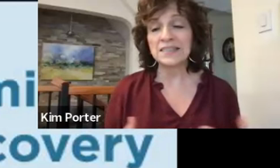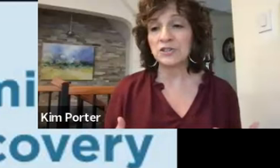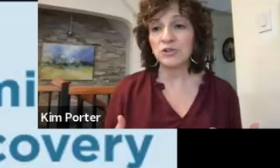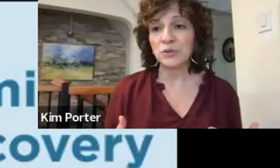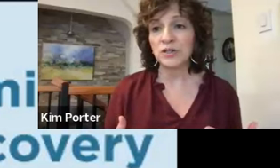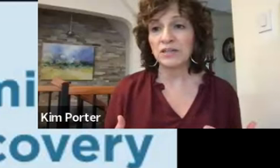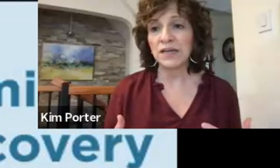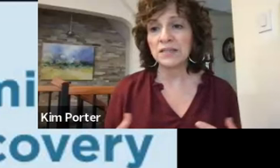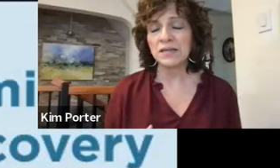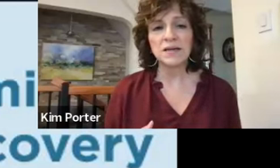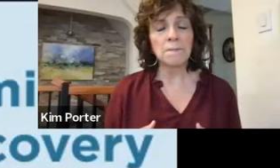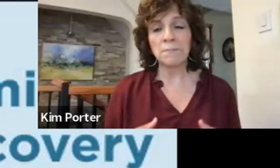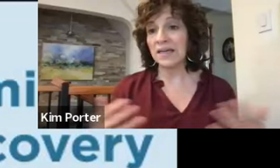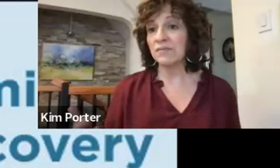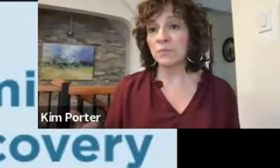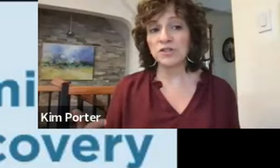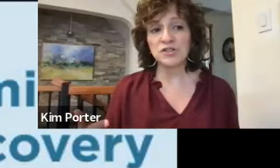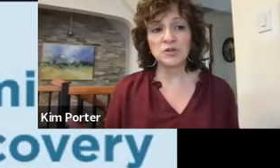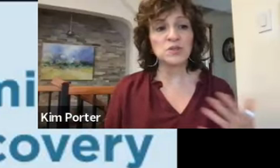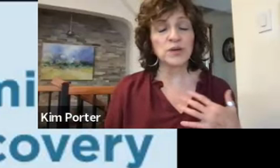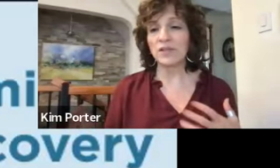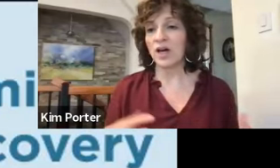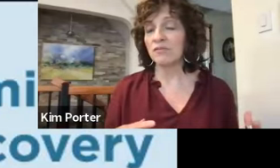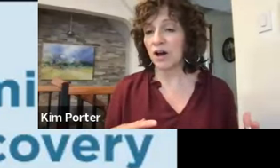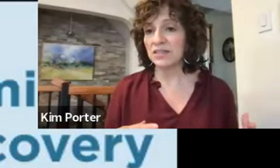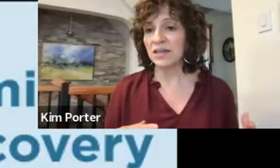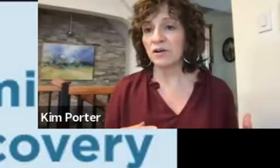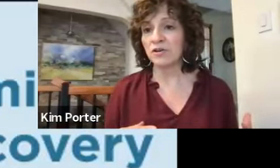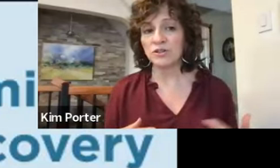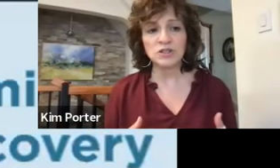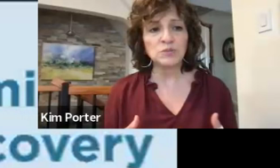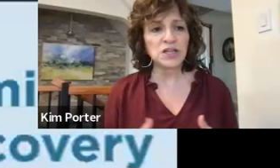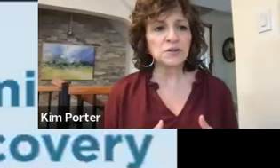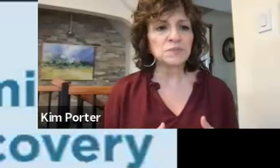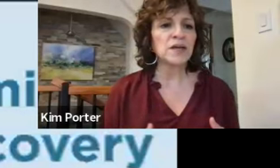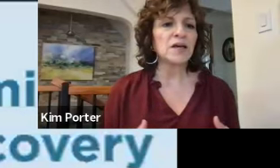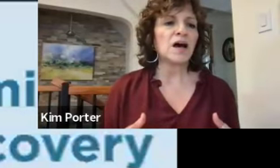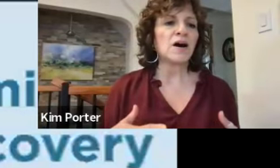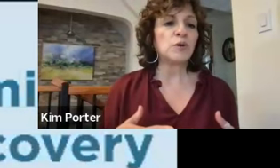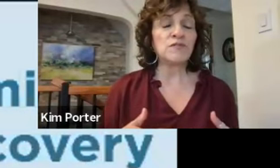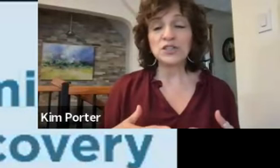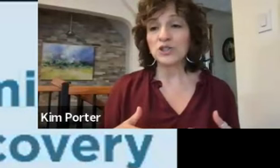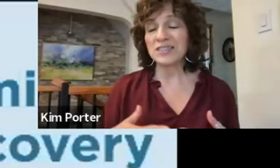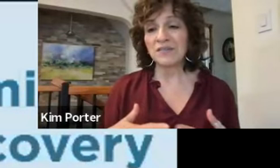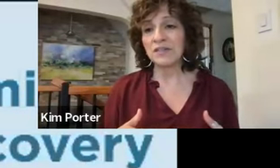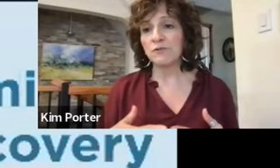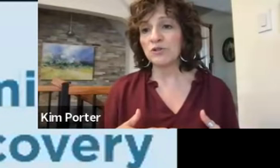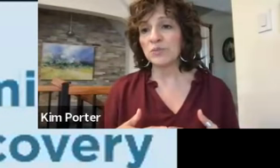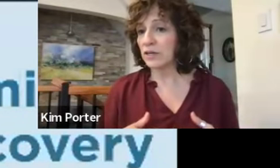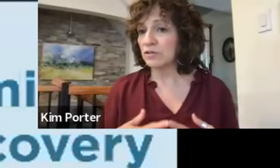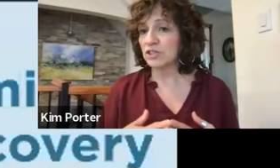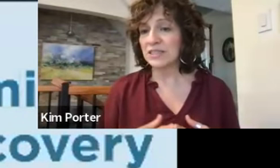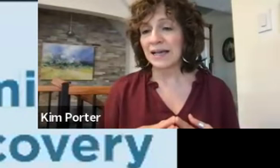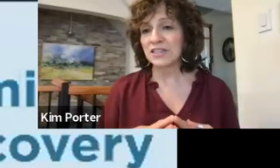held 62 community events, many of them on Zoom. So we have a lot of content on our YouTube channel. We featured